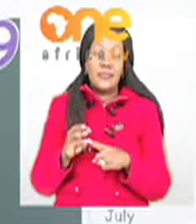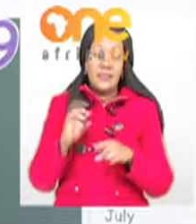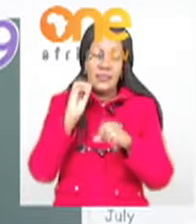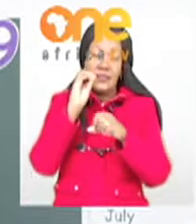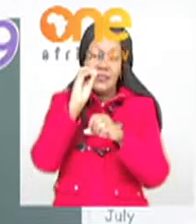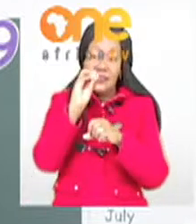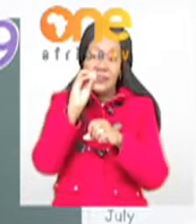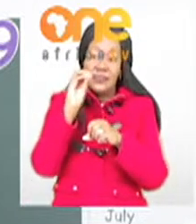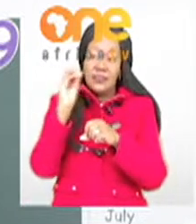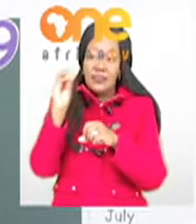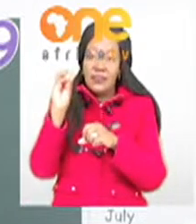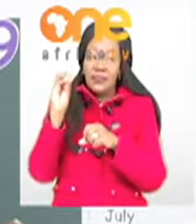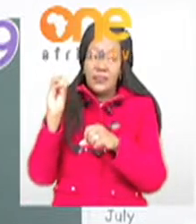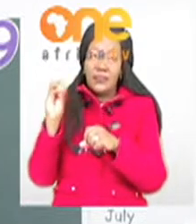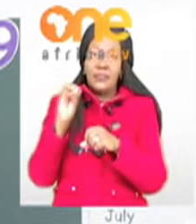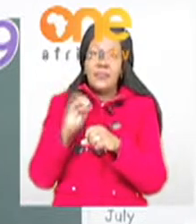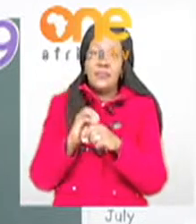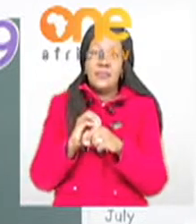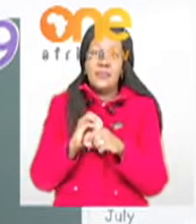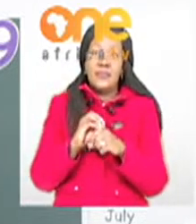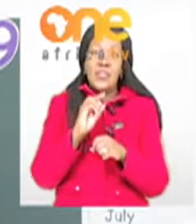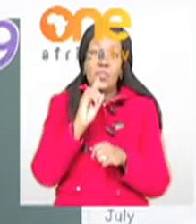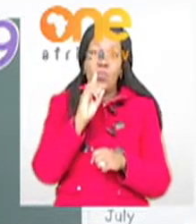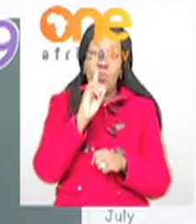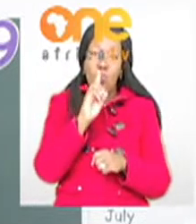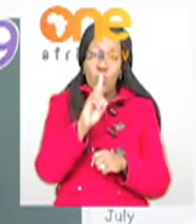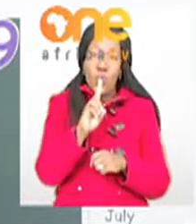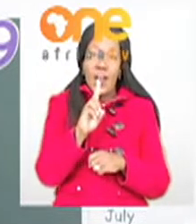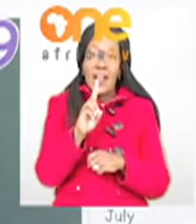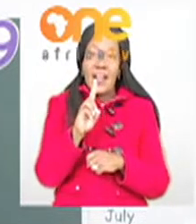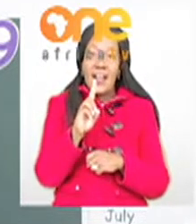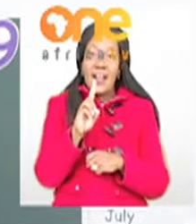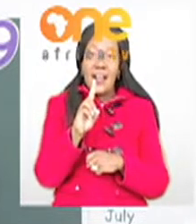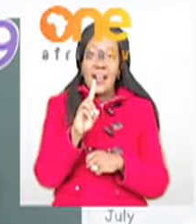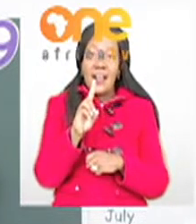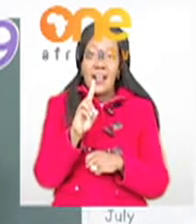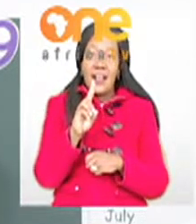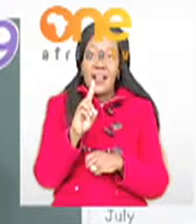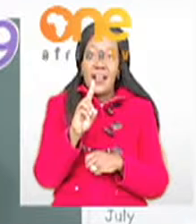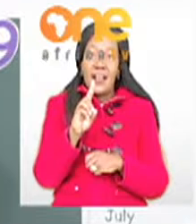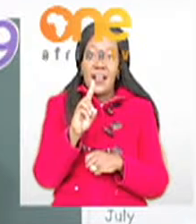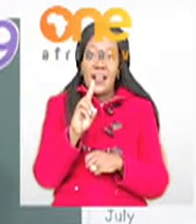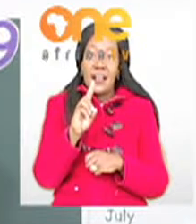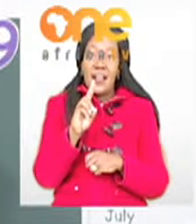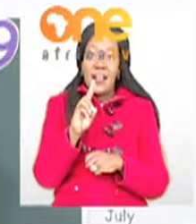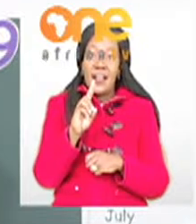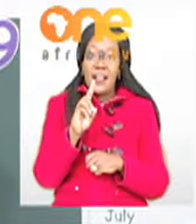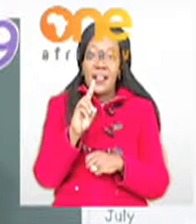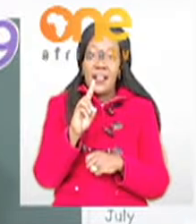on the board. Let's count. 1,